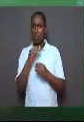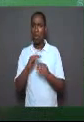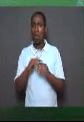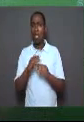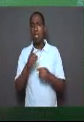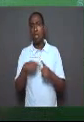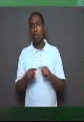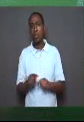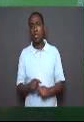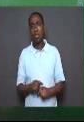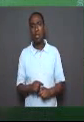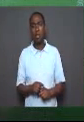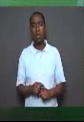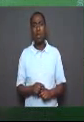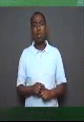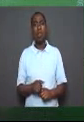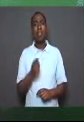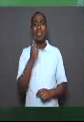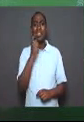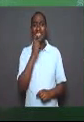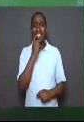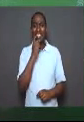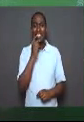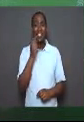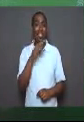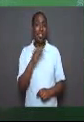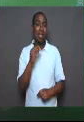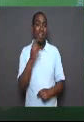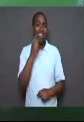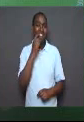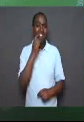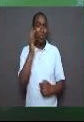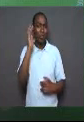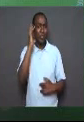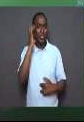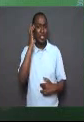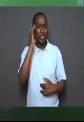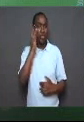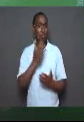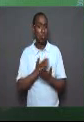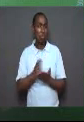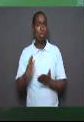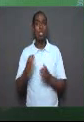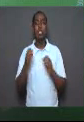But both tooth and gum disease can be avoided.